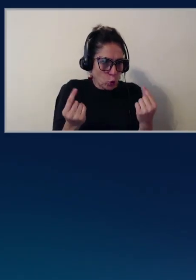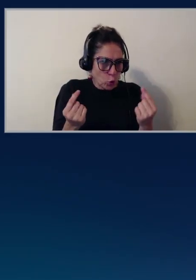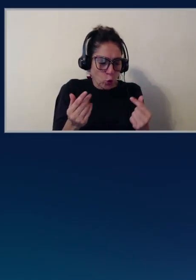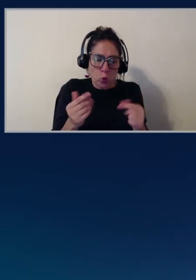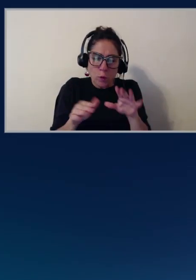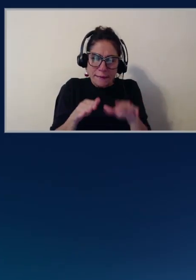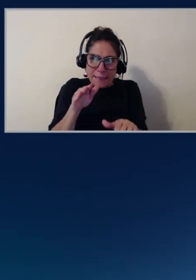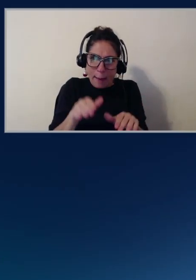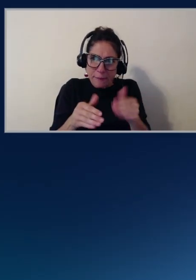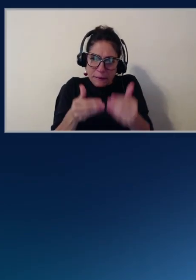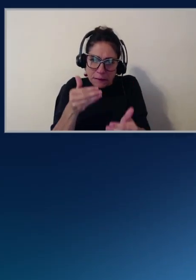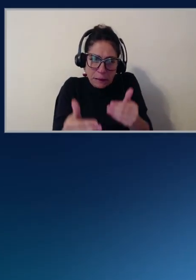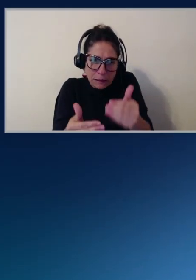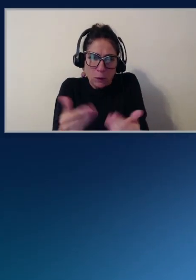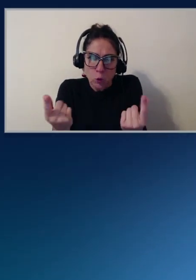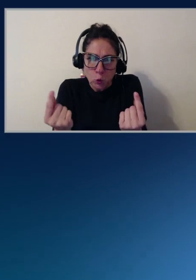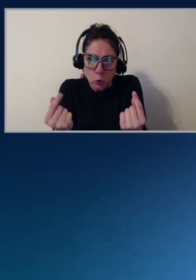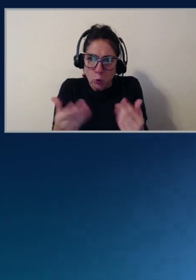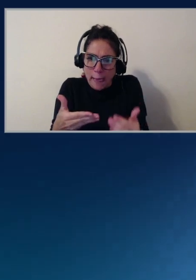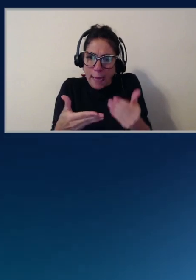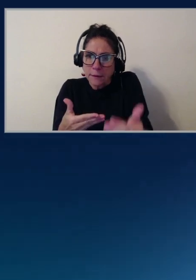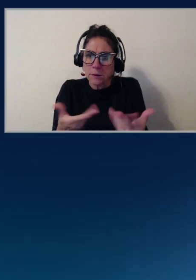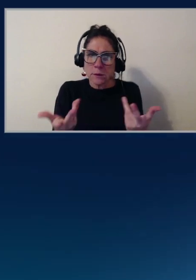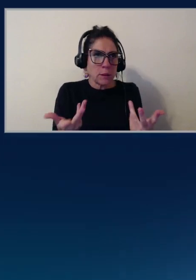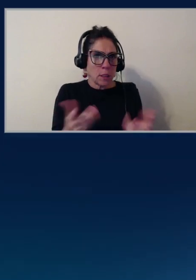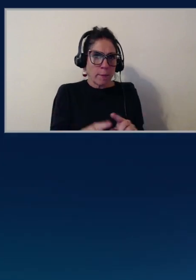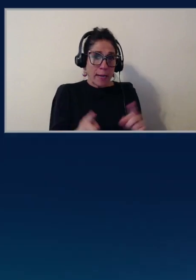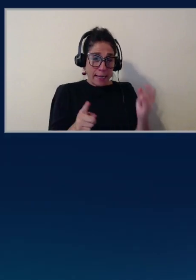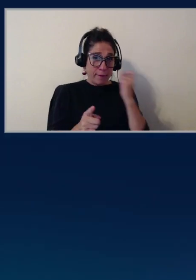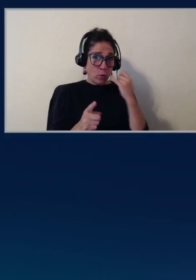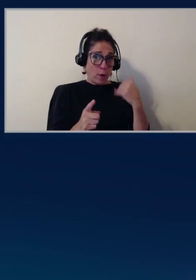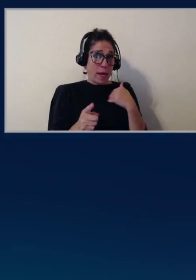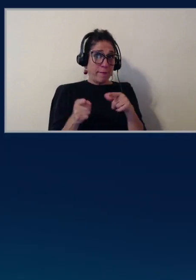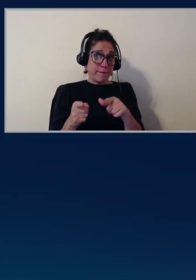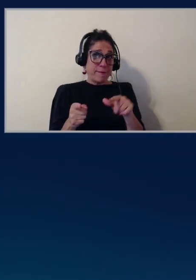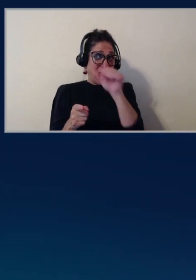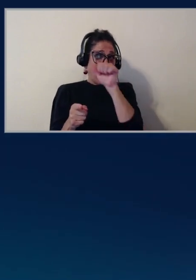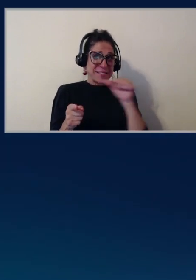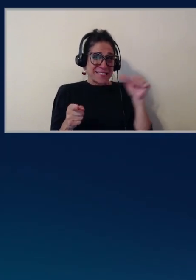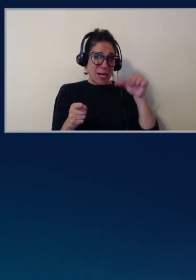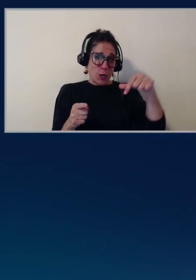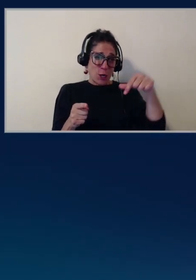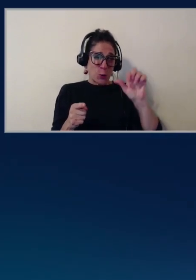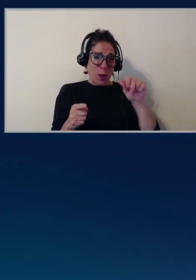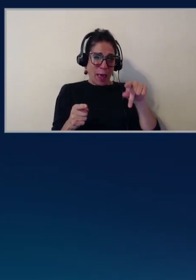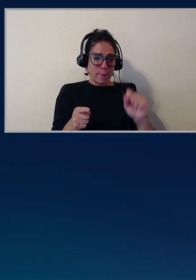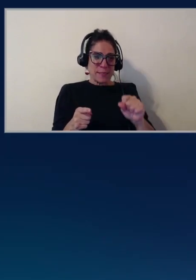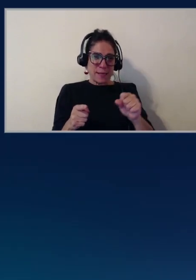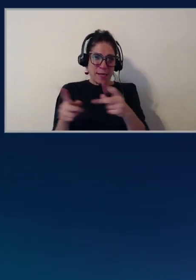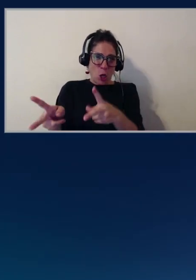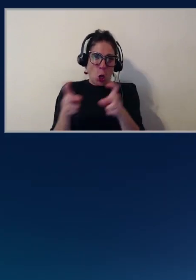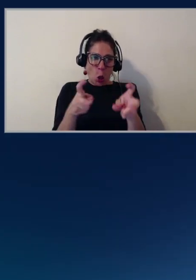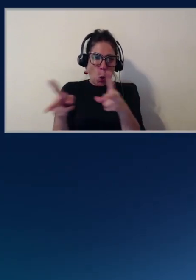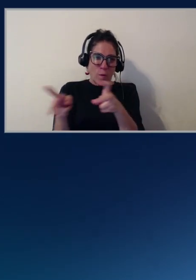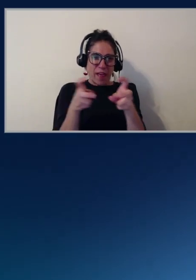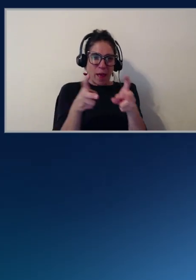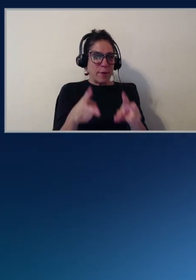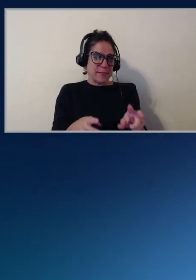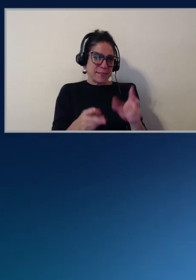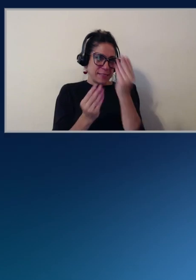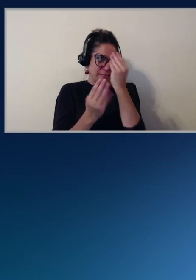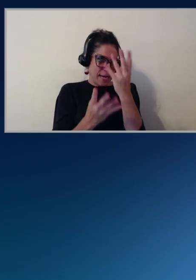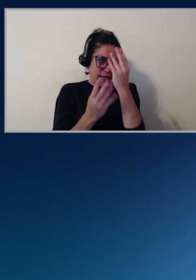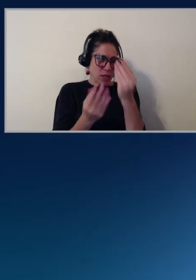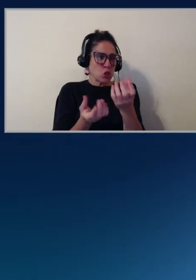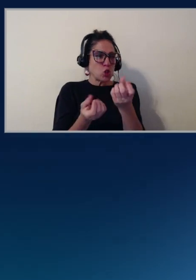But instead, if you have perhaps one of these Amazon Q apps, load all the run books as data sources, I can